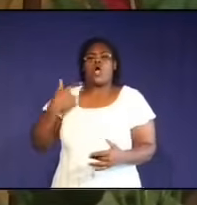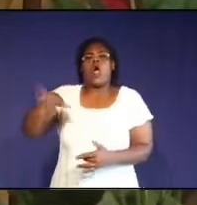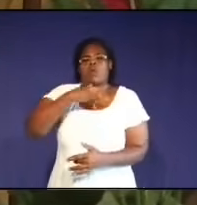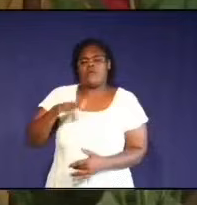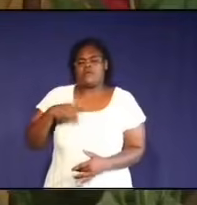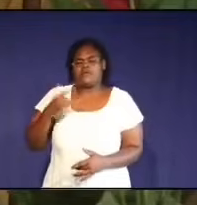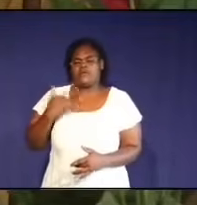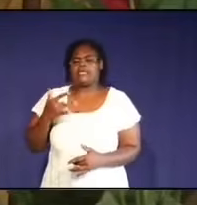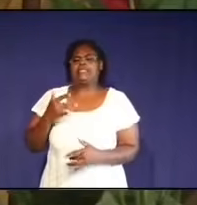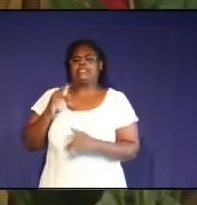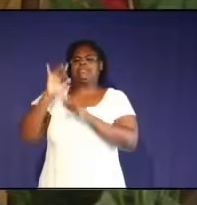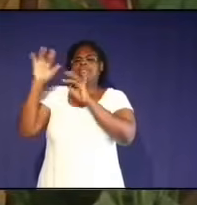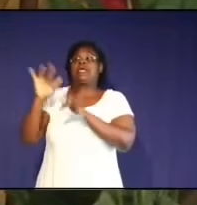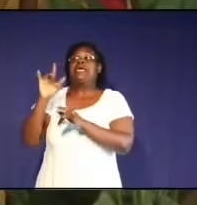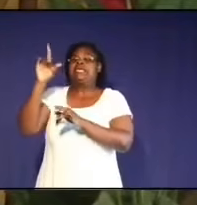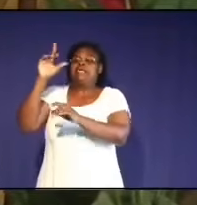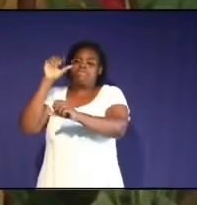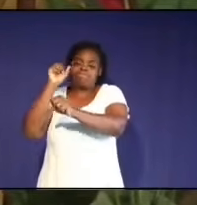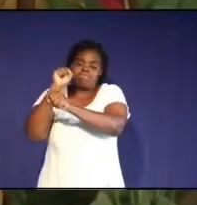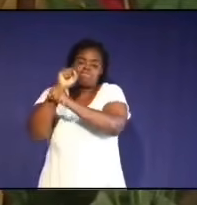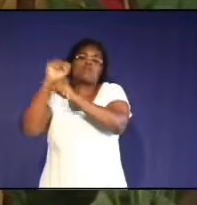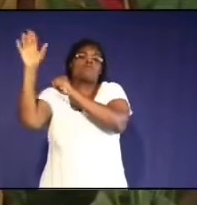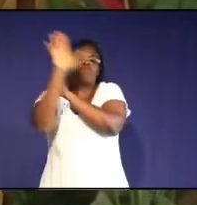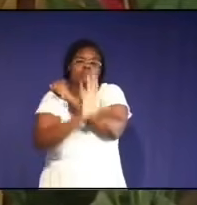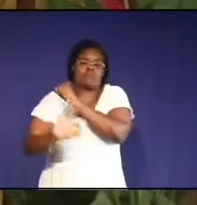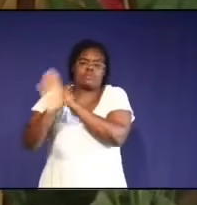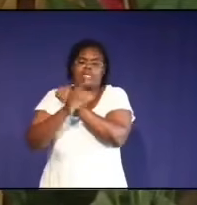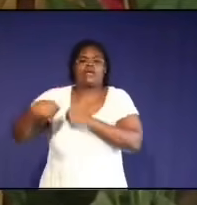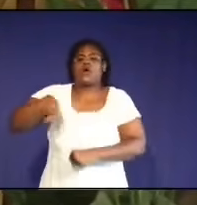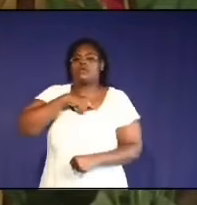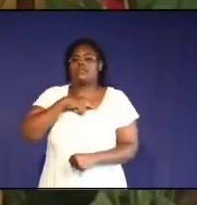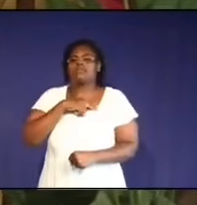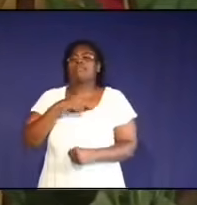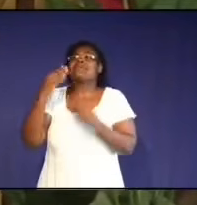infirmities. Hold the winds. I